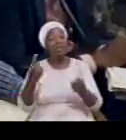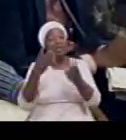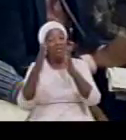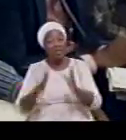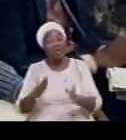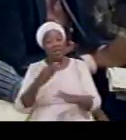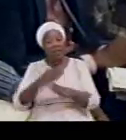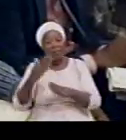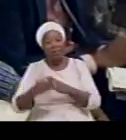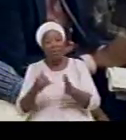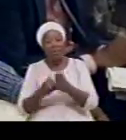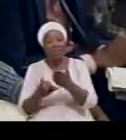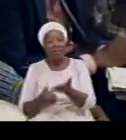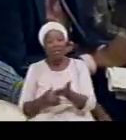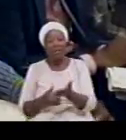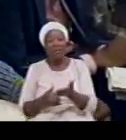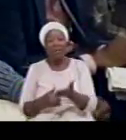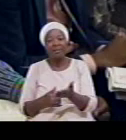while we were yet sinners,